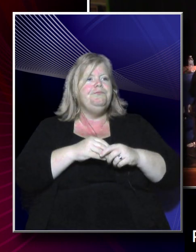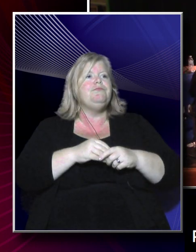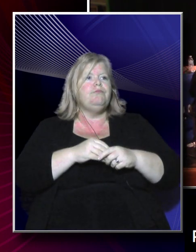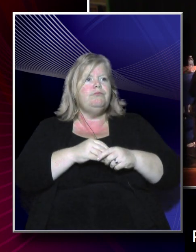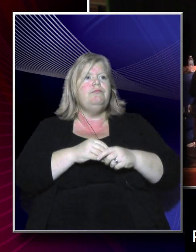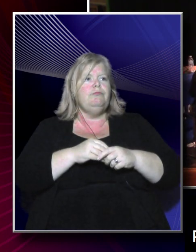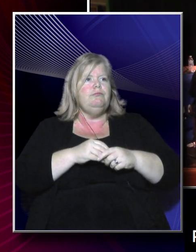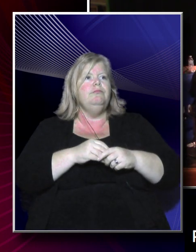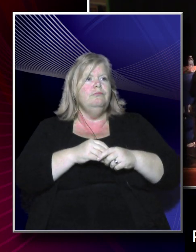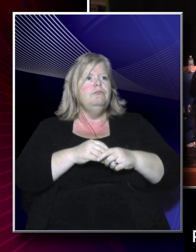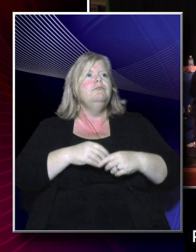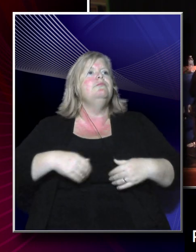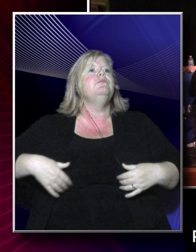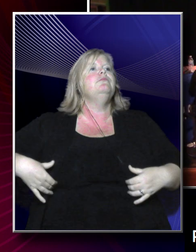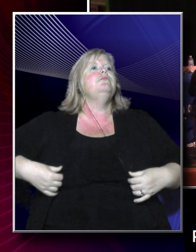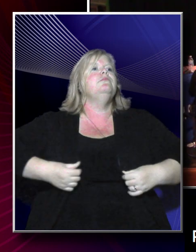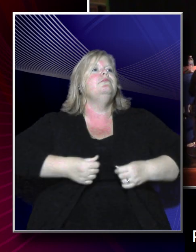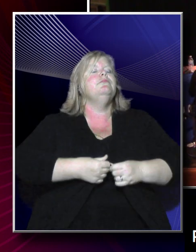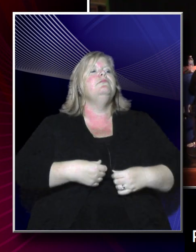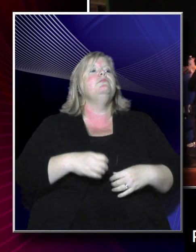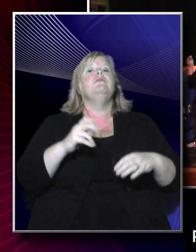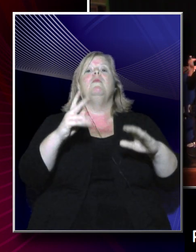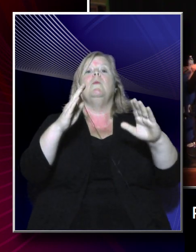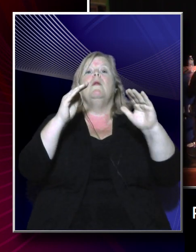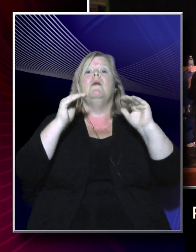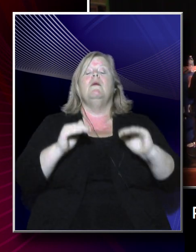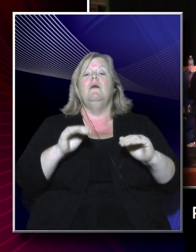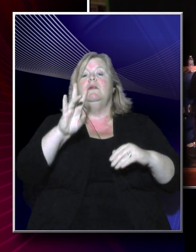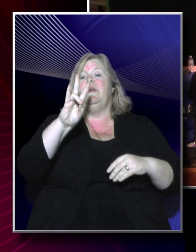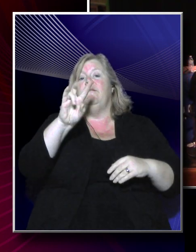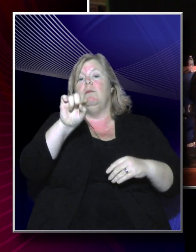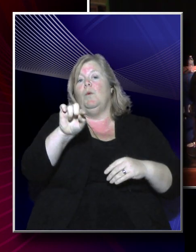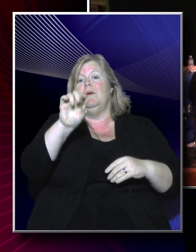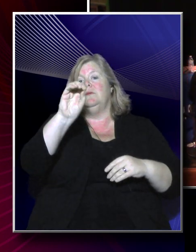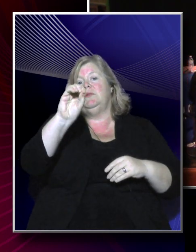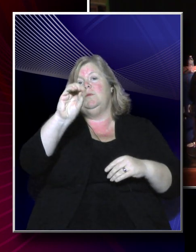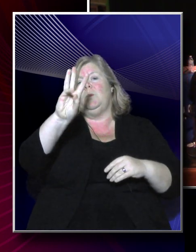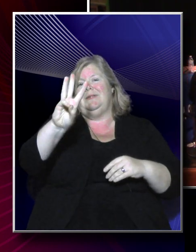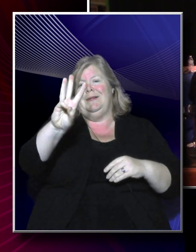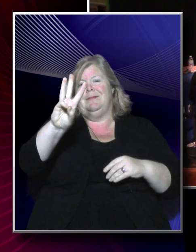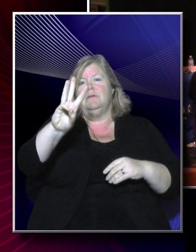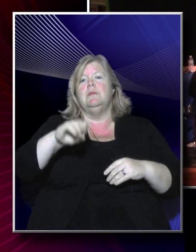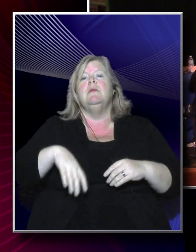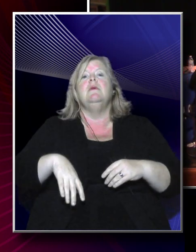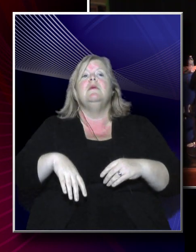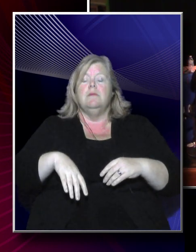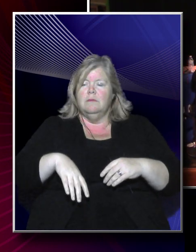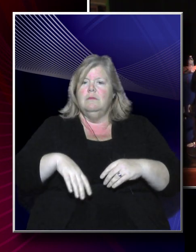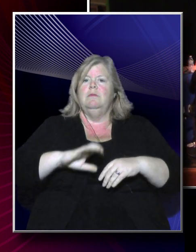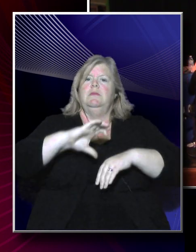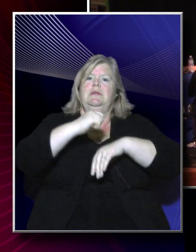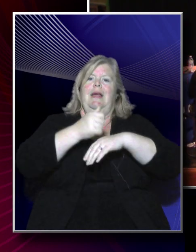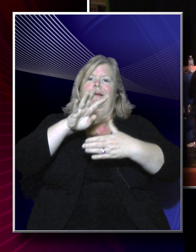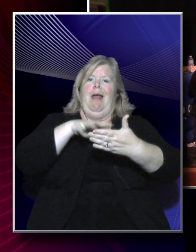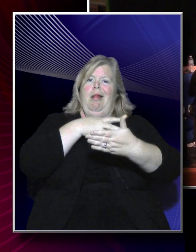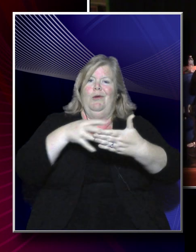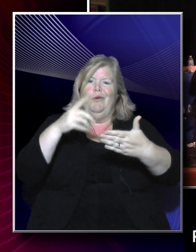Yes, okay. Next is 7.06, set the calendar for the regular board meetings.